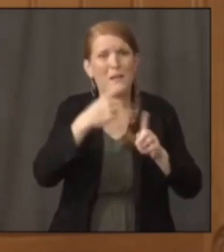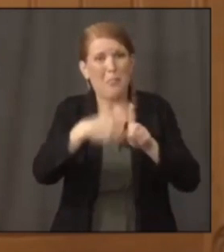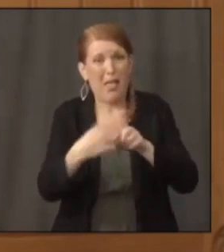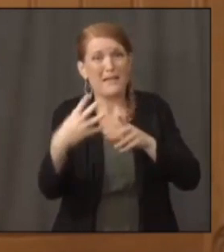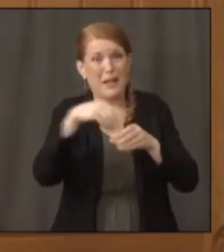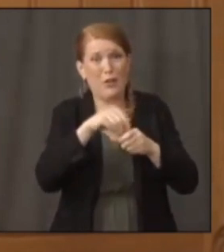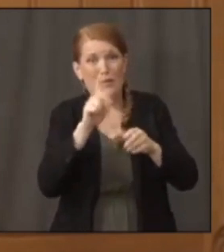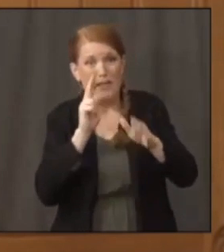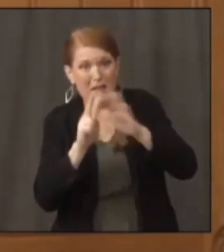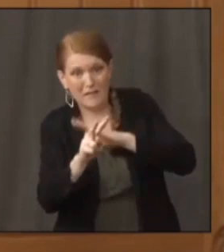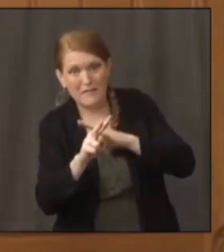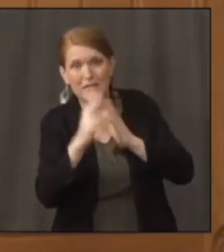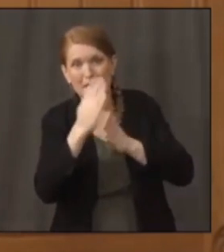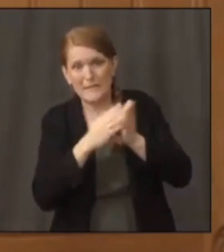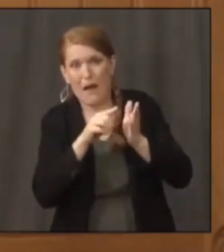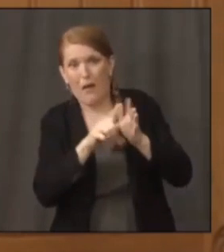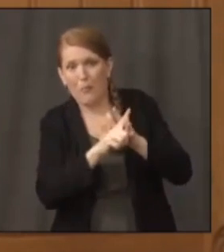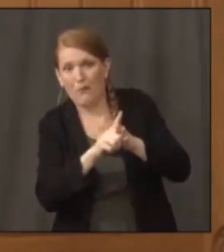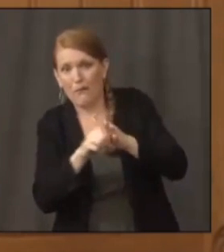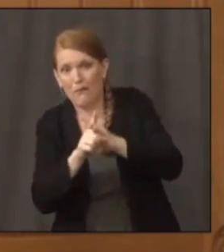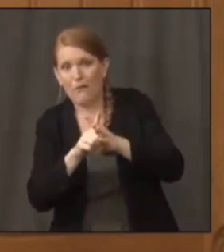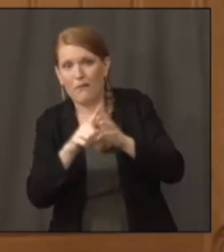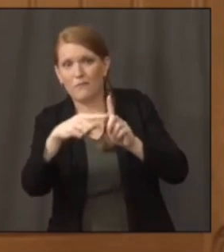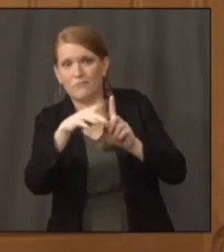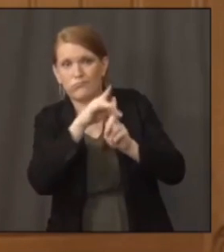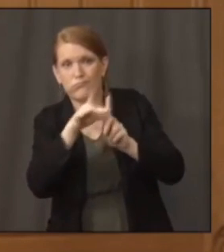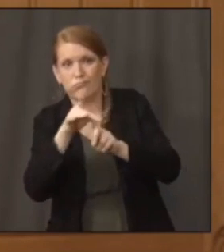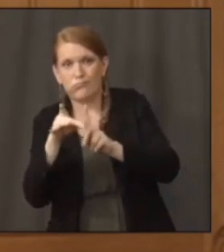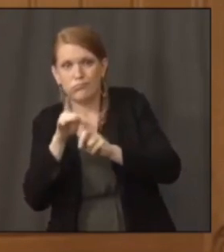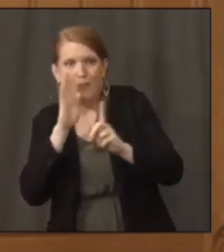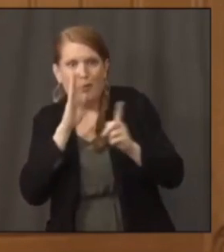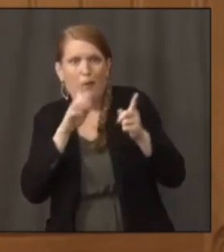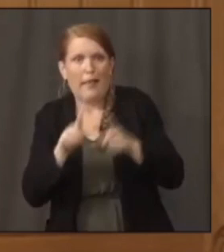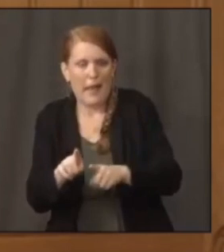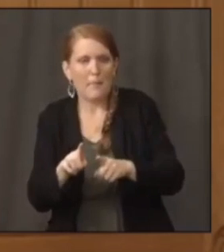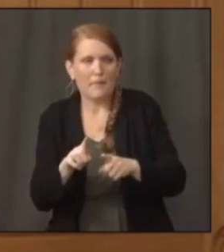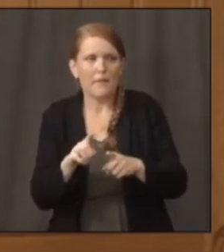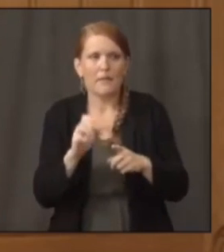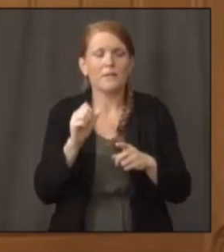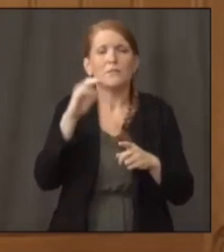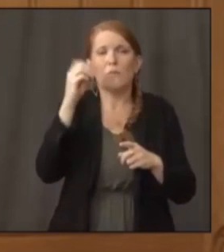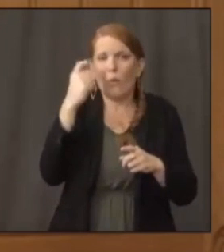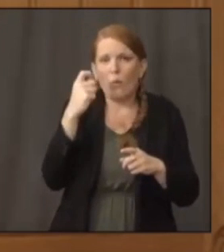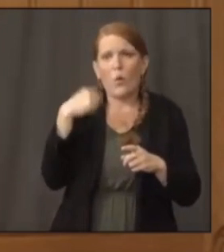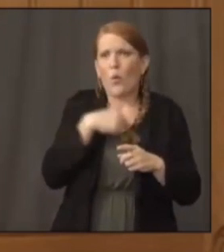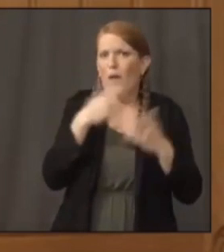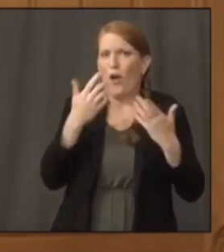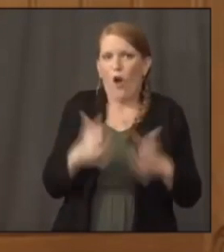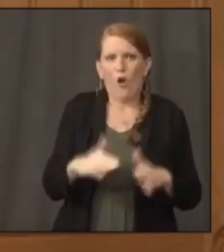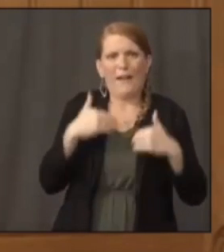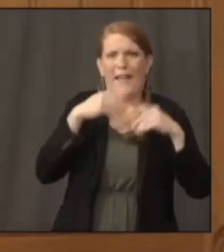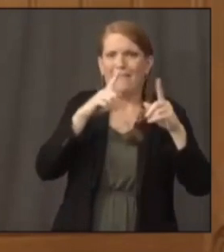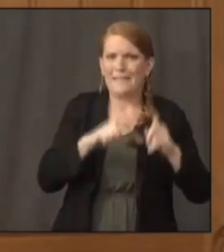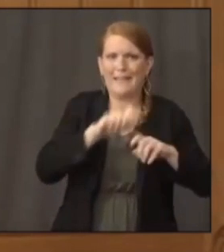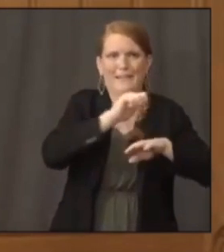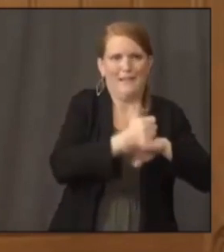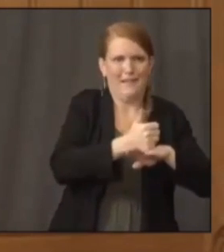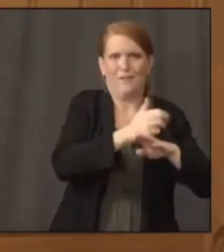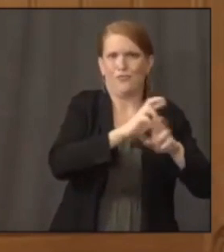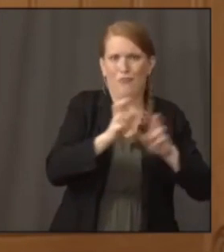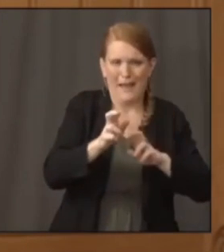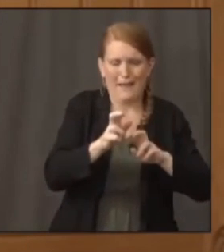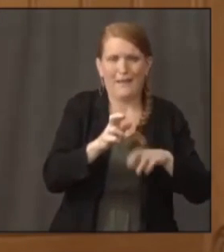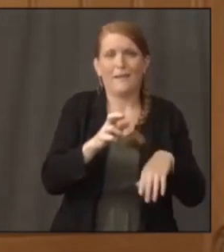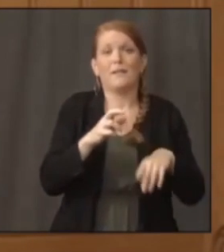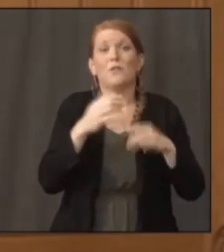have testing partners and plans set up. This is really to help fill any gaps that exist, or if a school district, when they work with their local health department, they